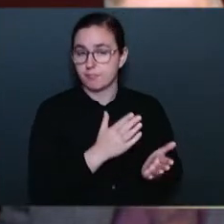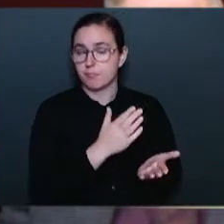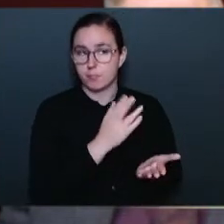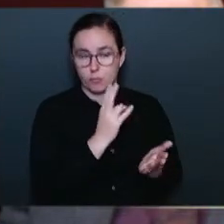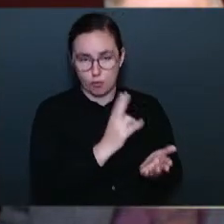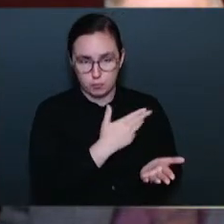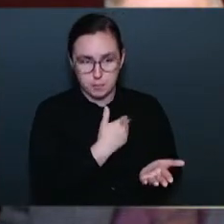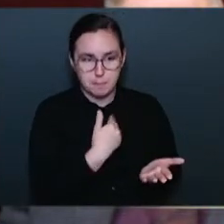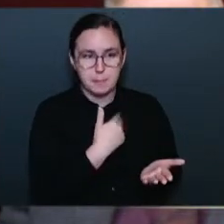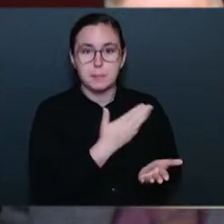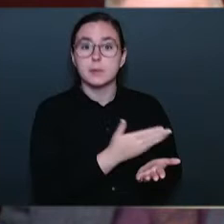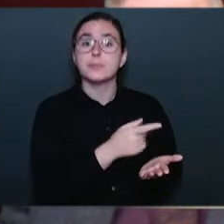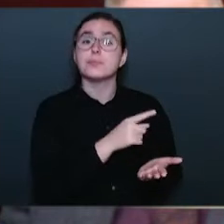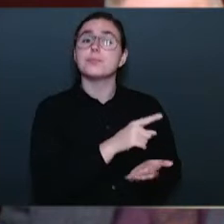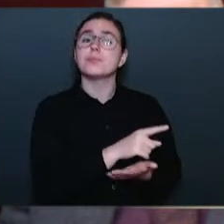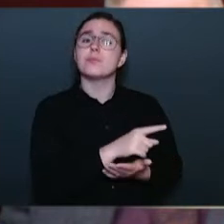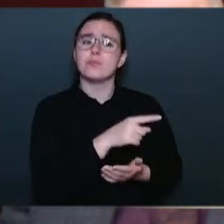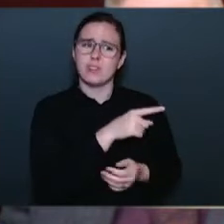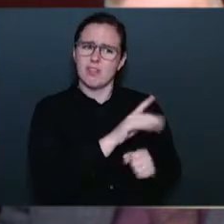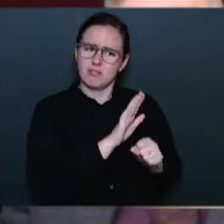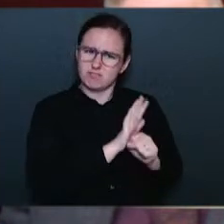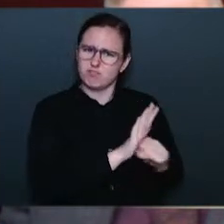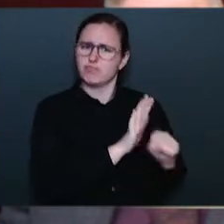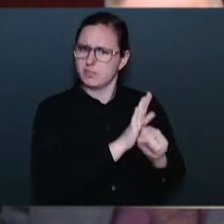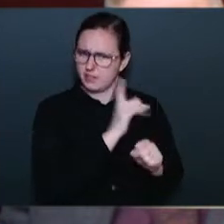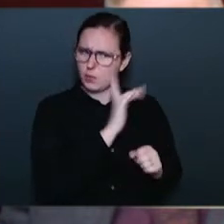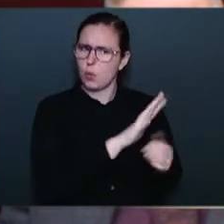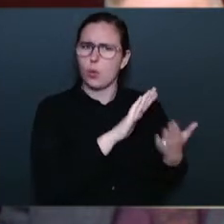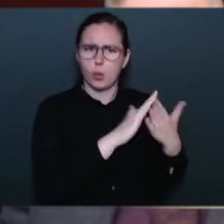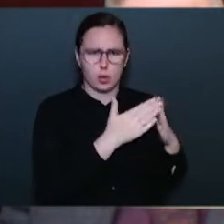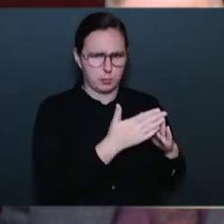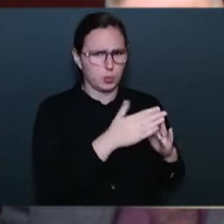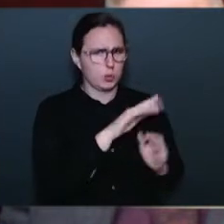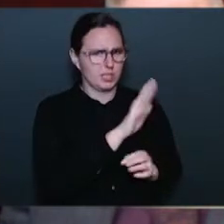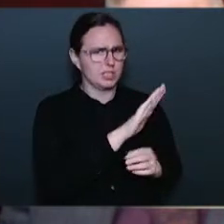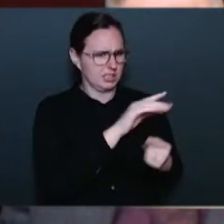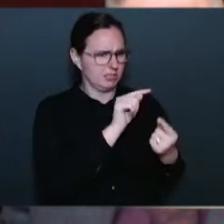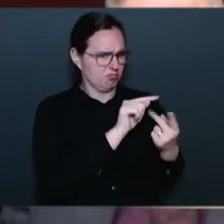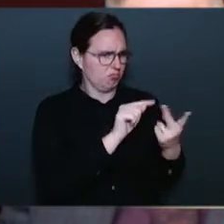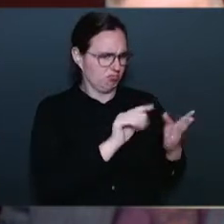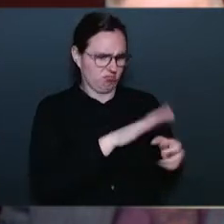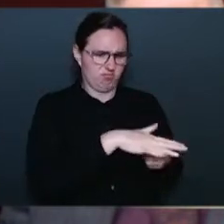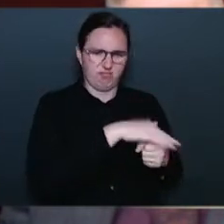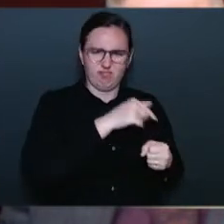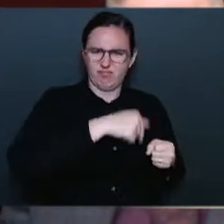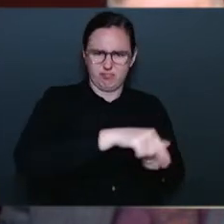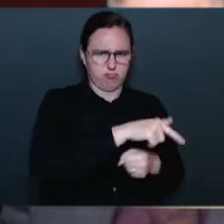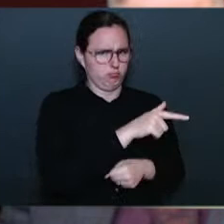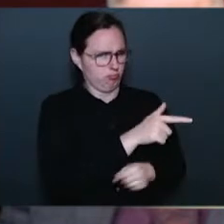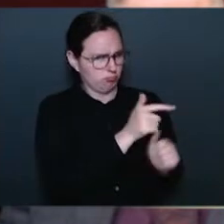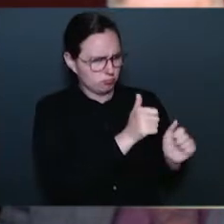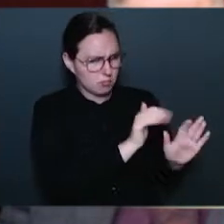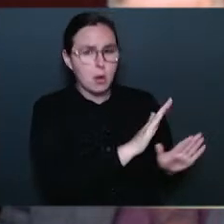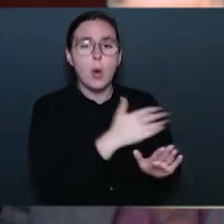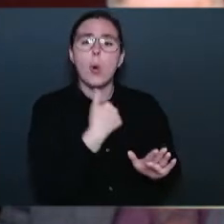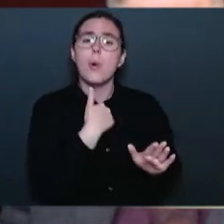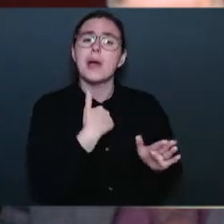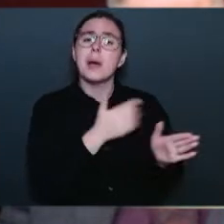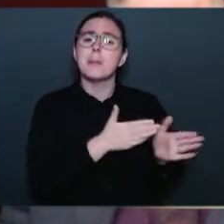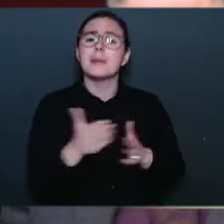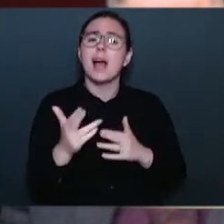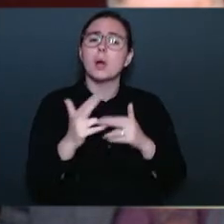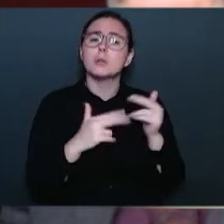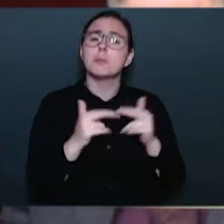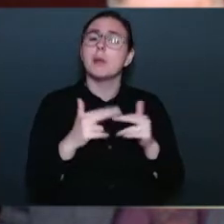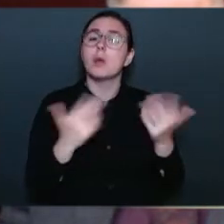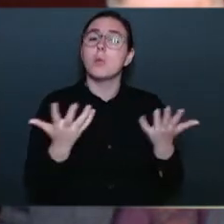her constituency like Cedar Bray and Woodbine but Mr Speaker we are planning to build the sound wall in budget 2023 and hopefully the NDP will support it